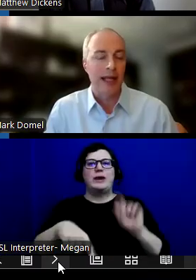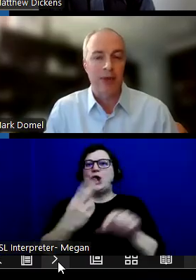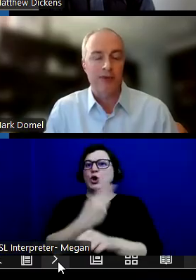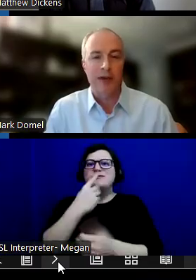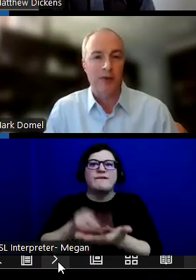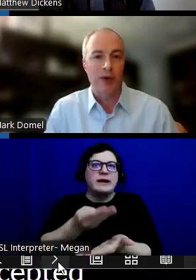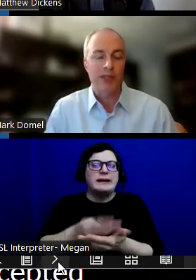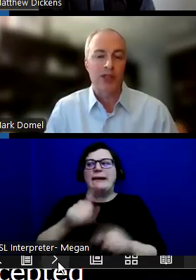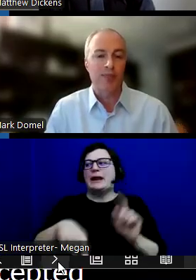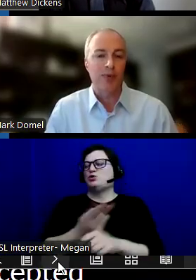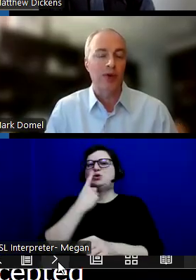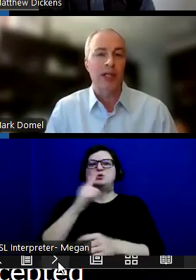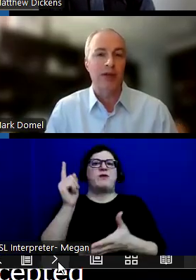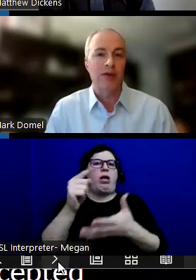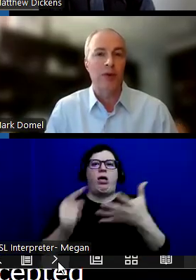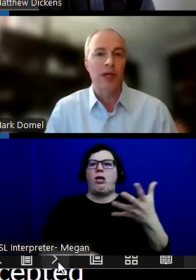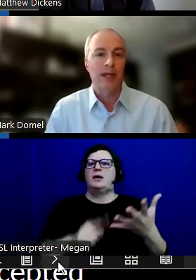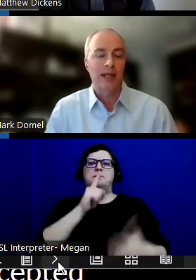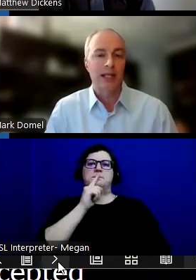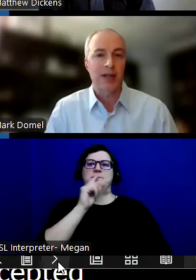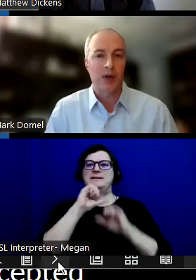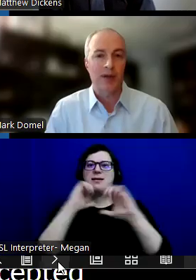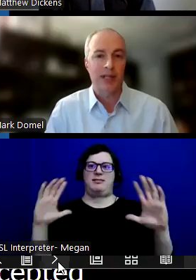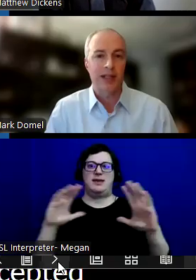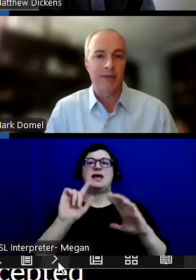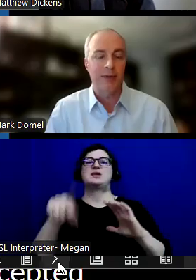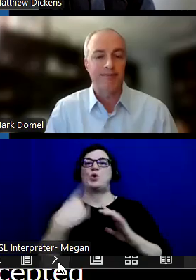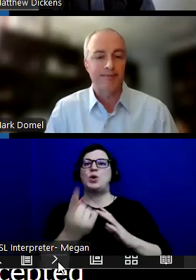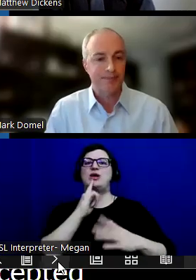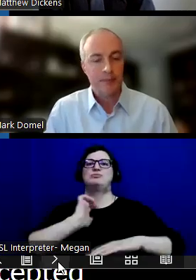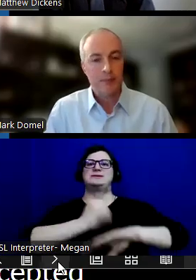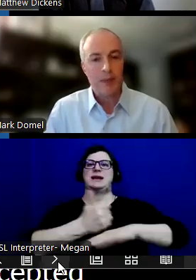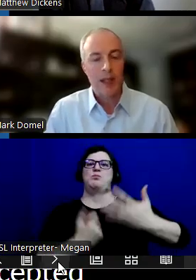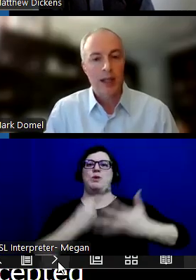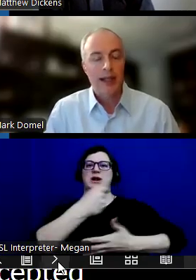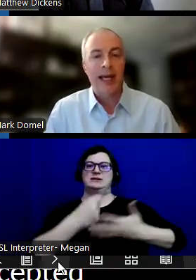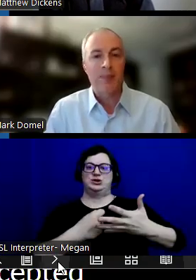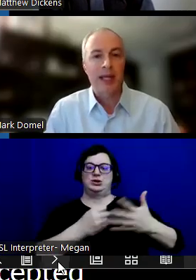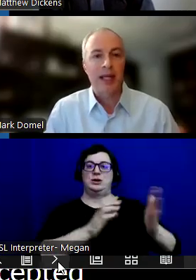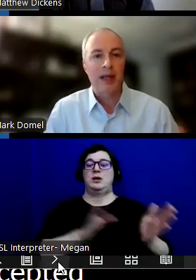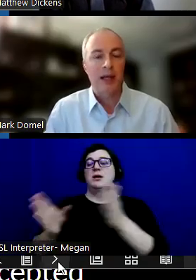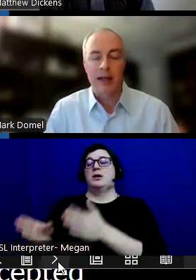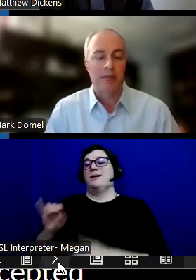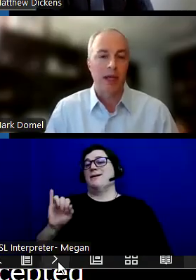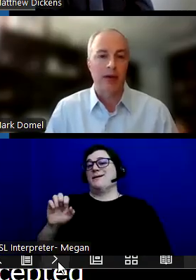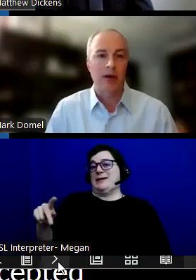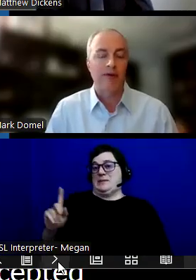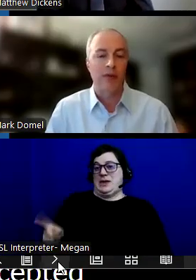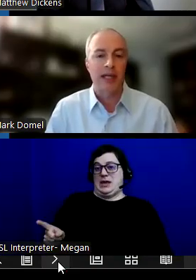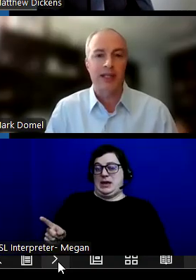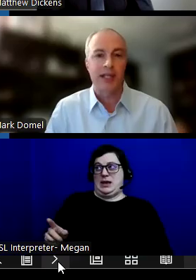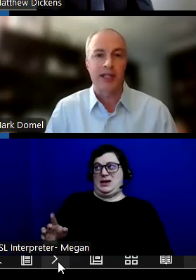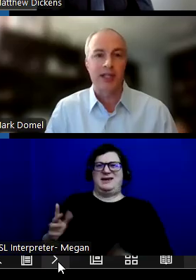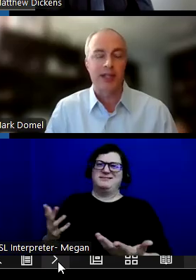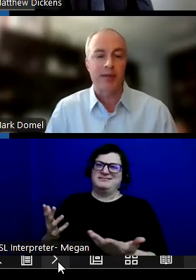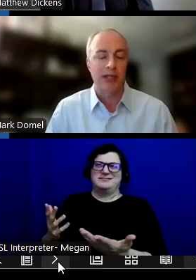funding. It can't be used for any other purpose. It's purely to set the prioritization level. The IEP and all the form